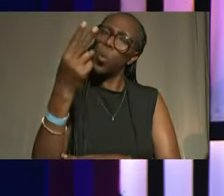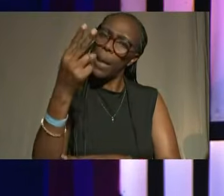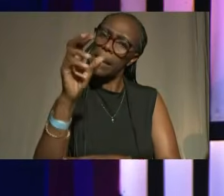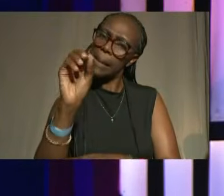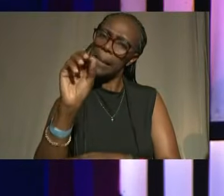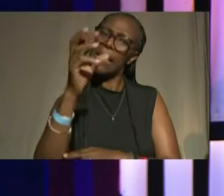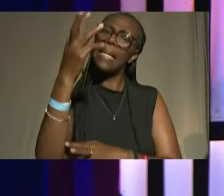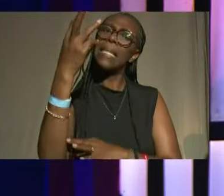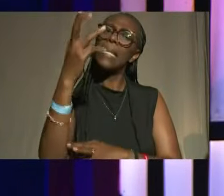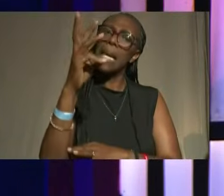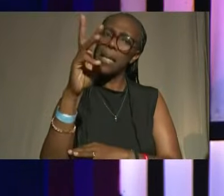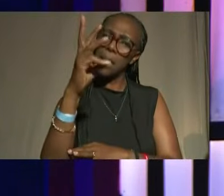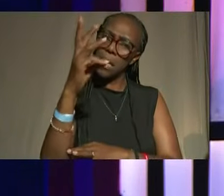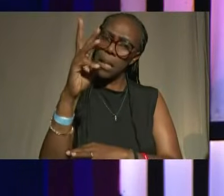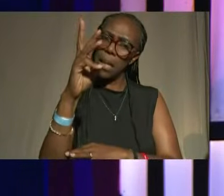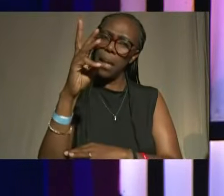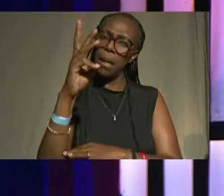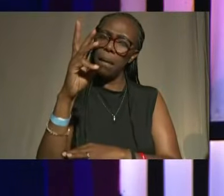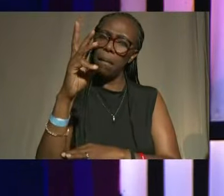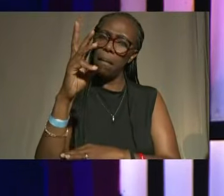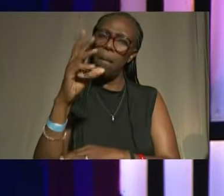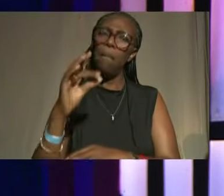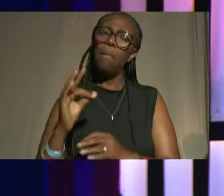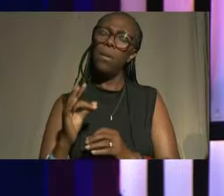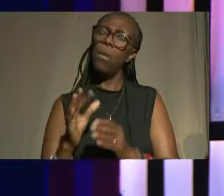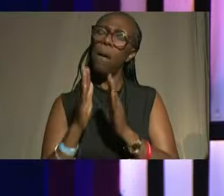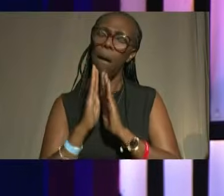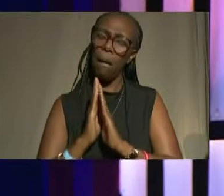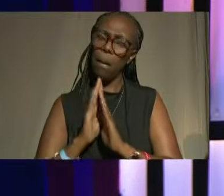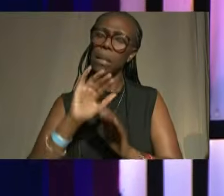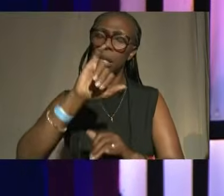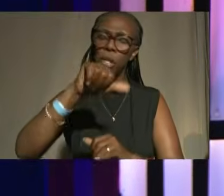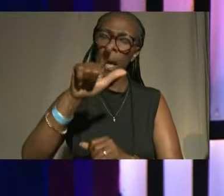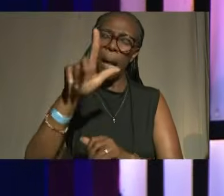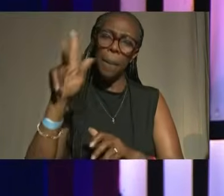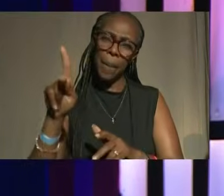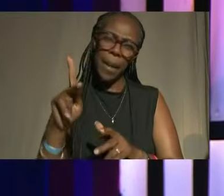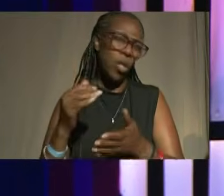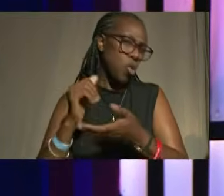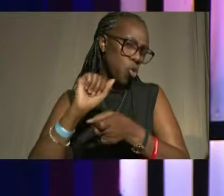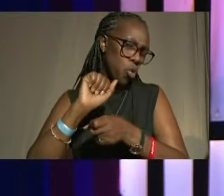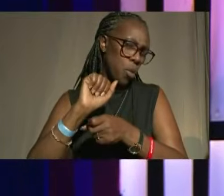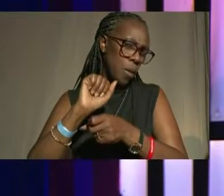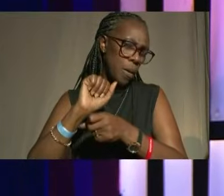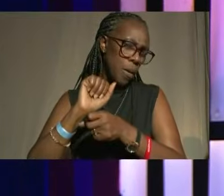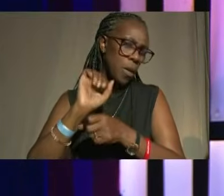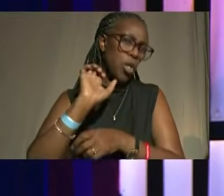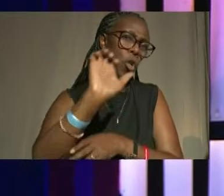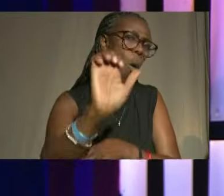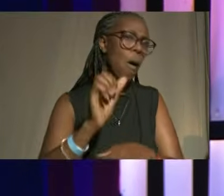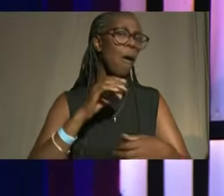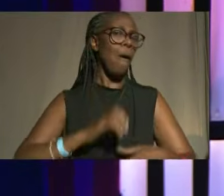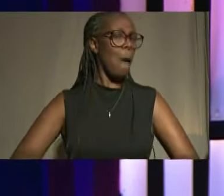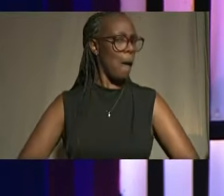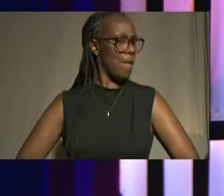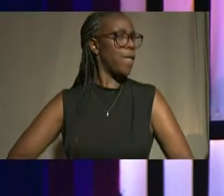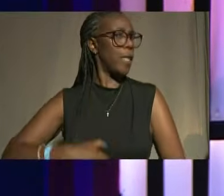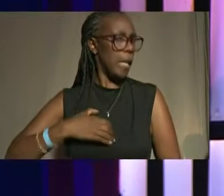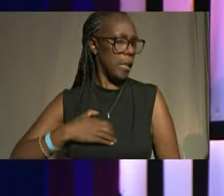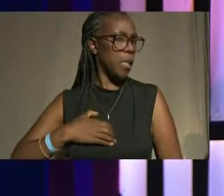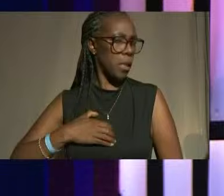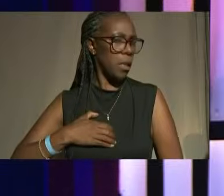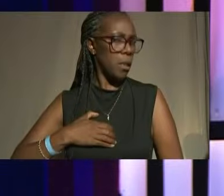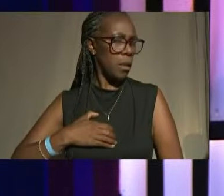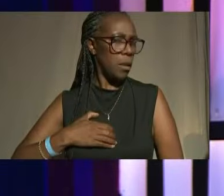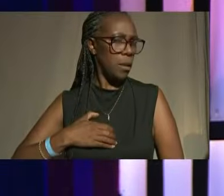the ills within our economy caused by the People's National Party. They served 24 of